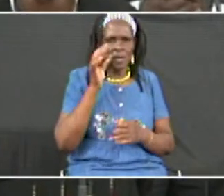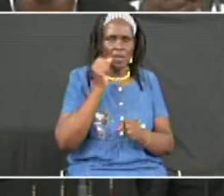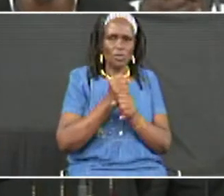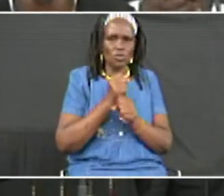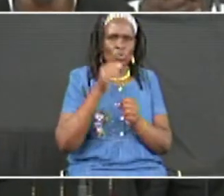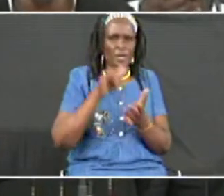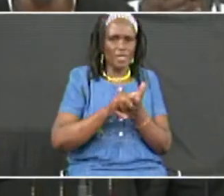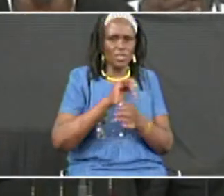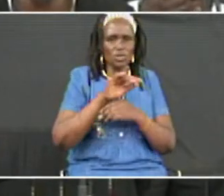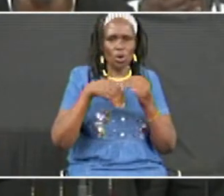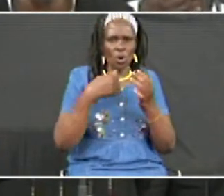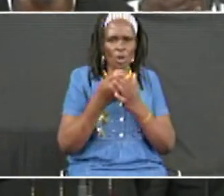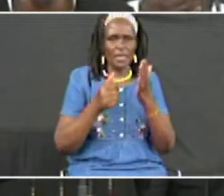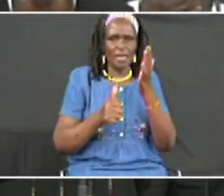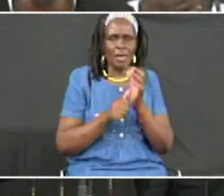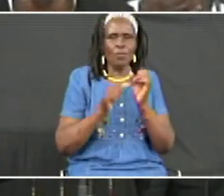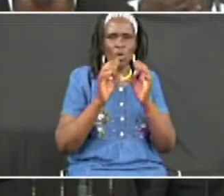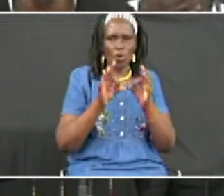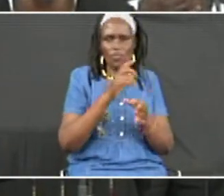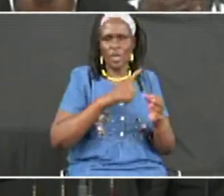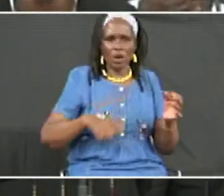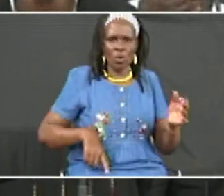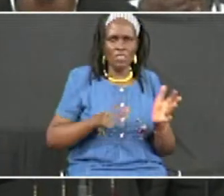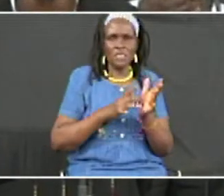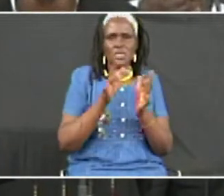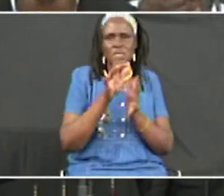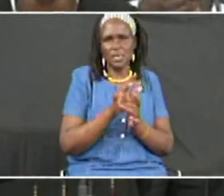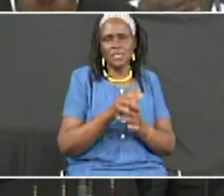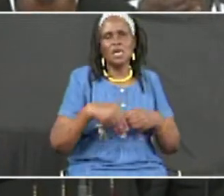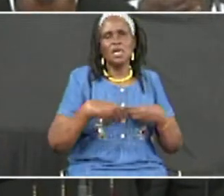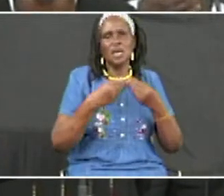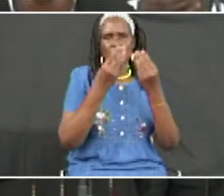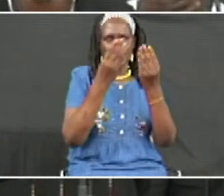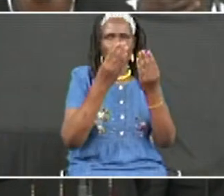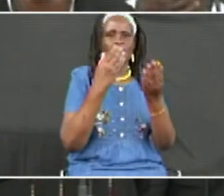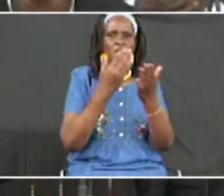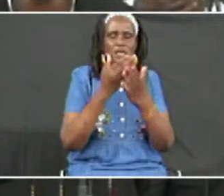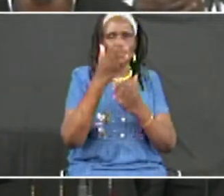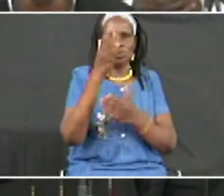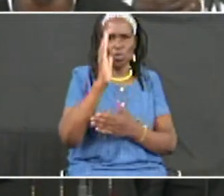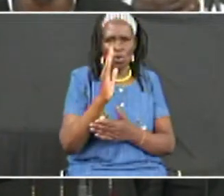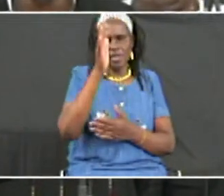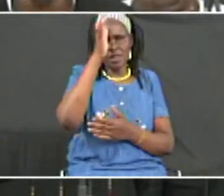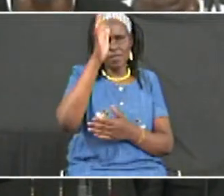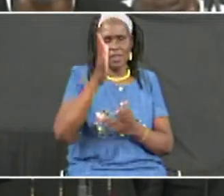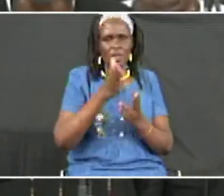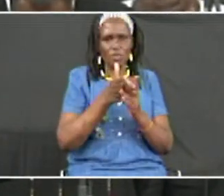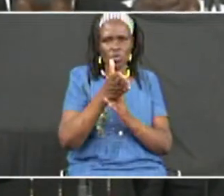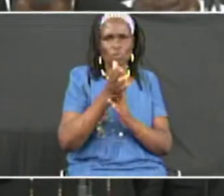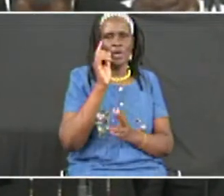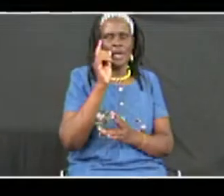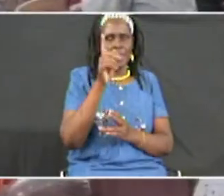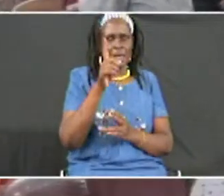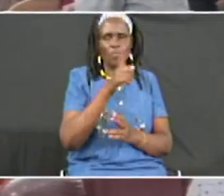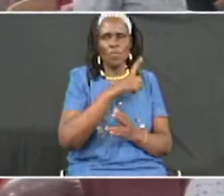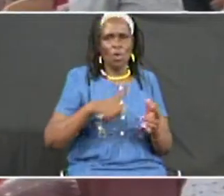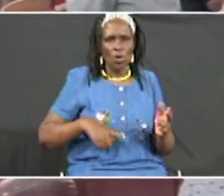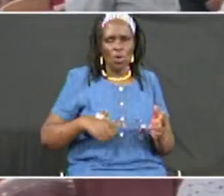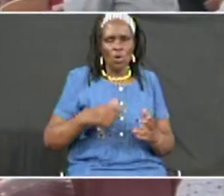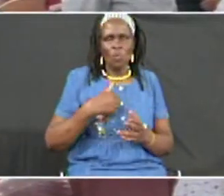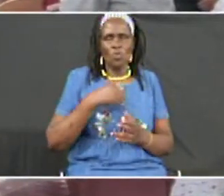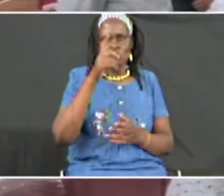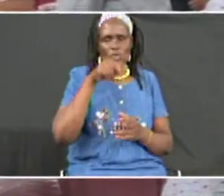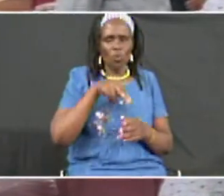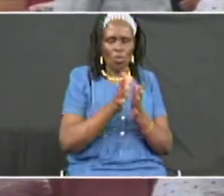of Jesus, in the name of the Lord Jesus, giving thanks to God the Father through him. Lord, would you walk with us through this